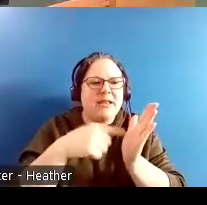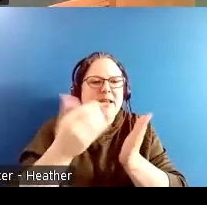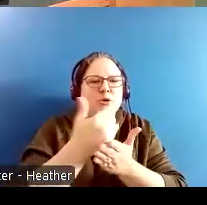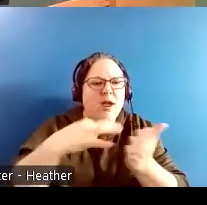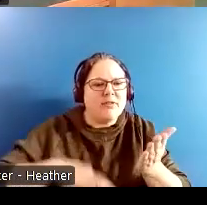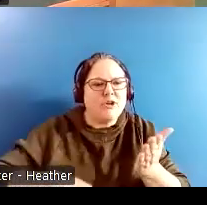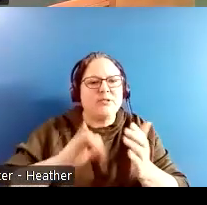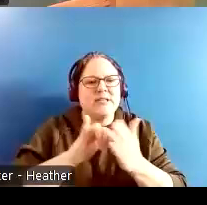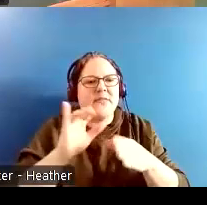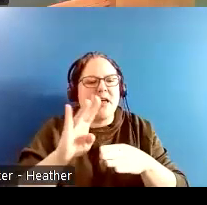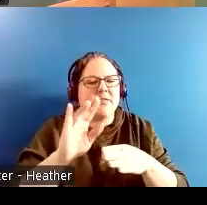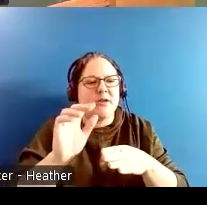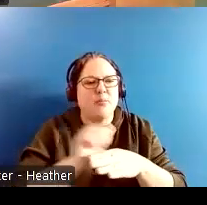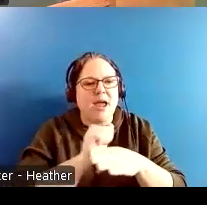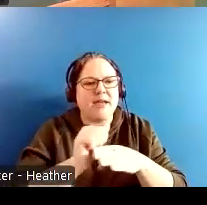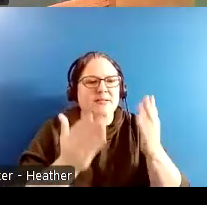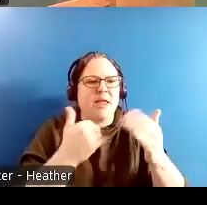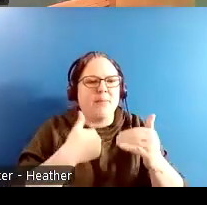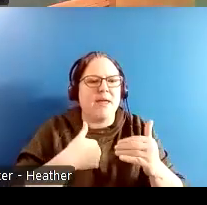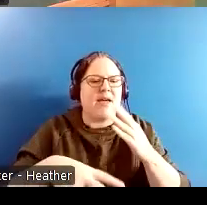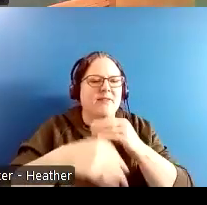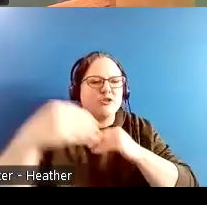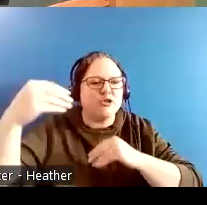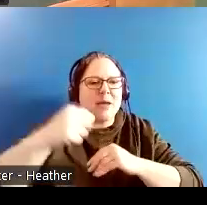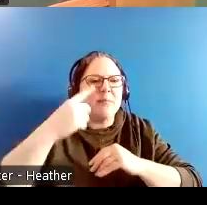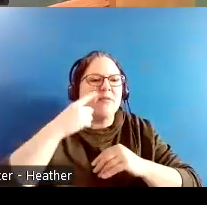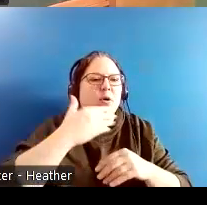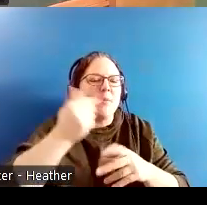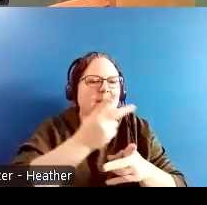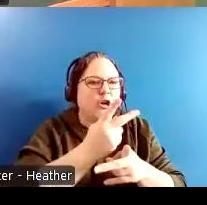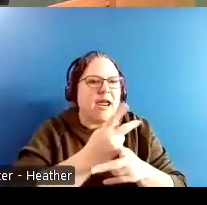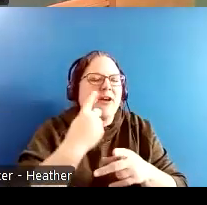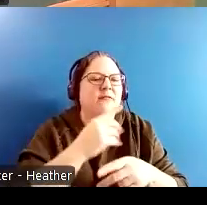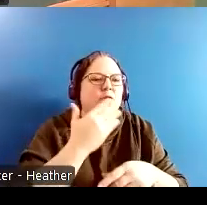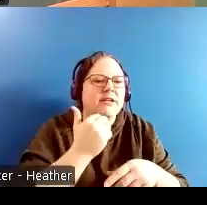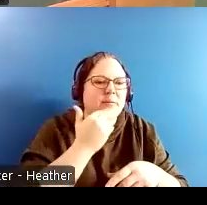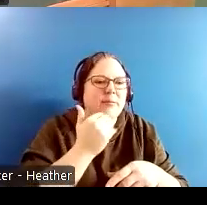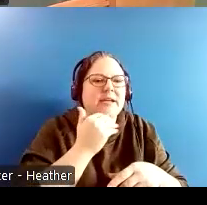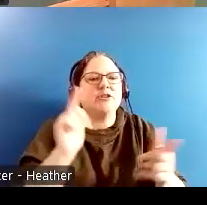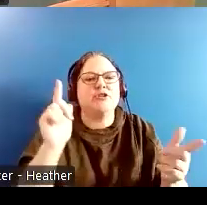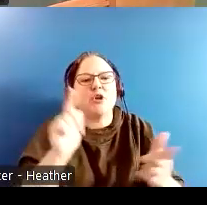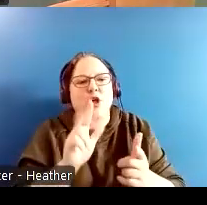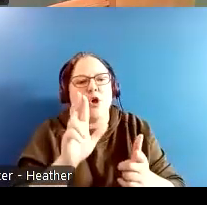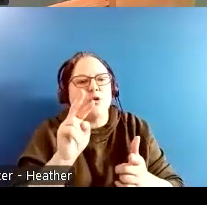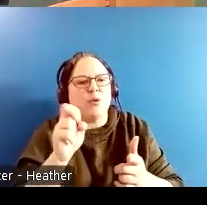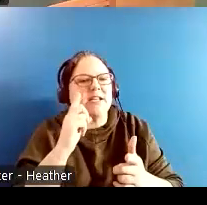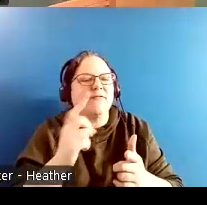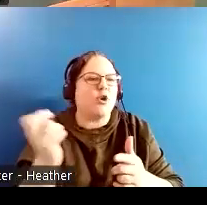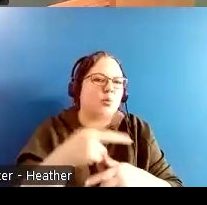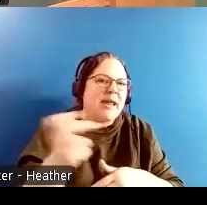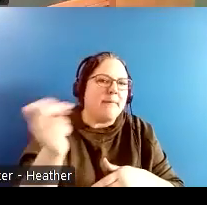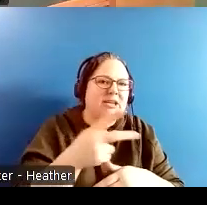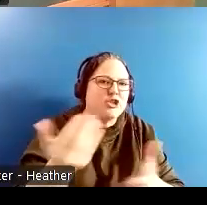get extra payments for doing better care of diabetes, lower rates of hospital readmission, and